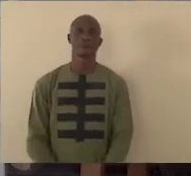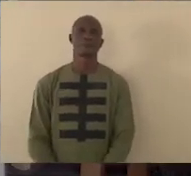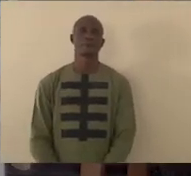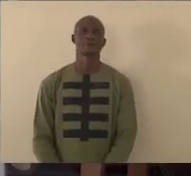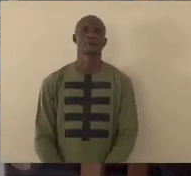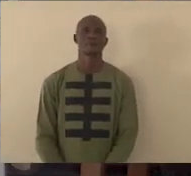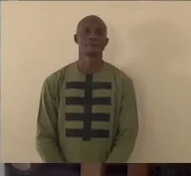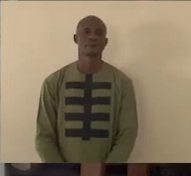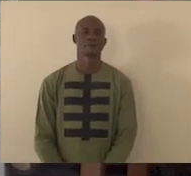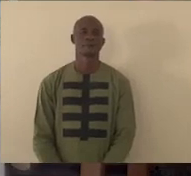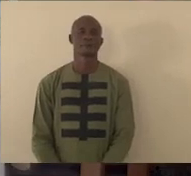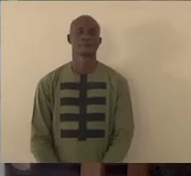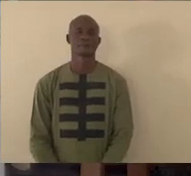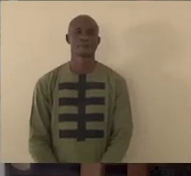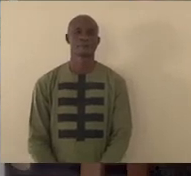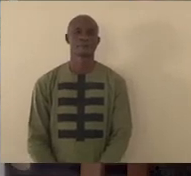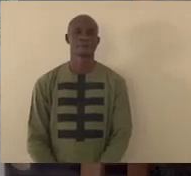Yes. Yes, Gregory.